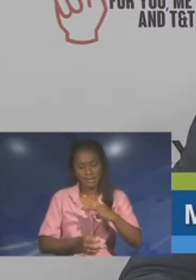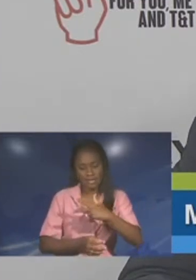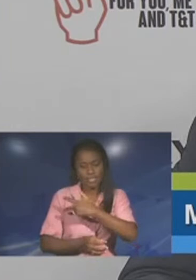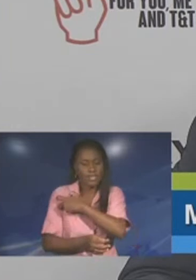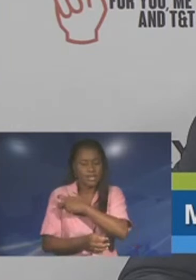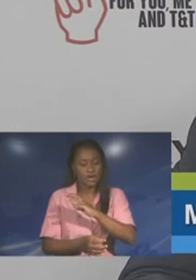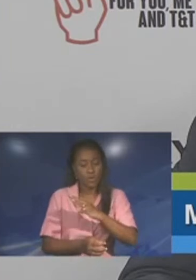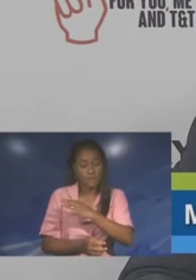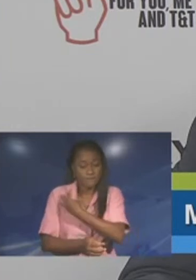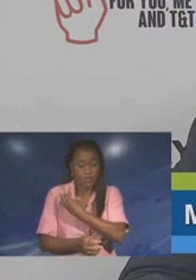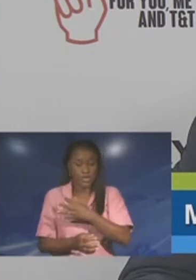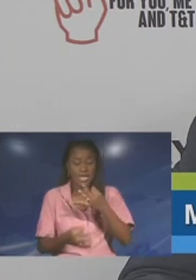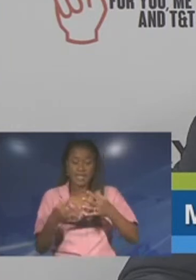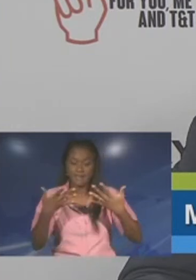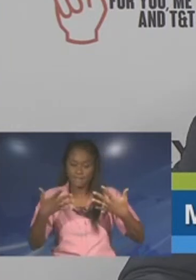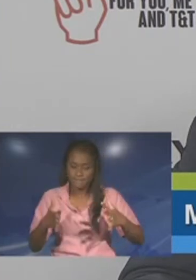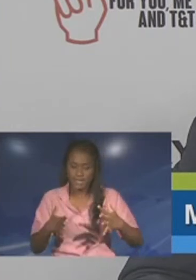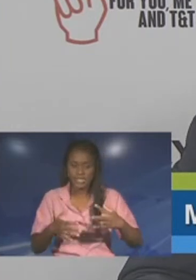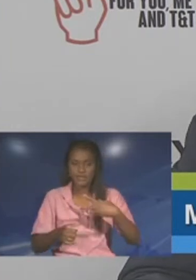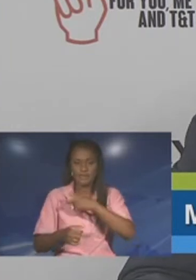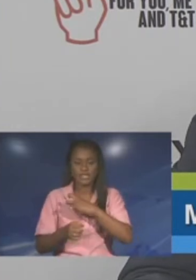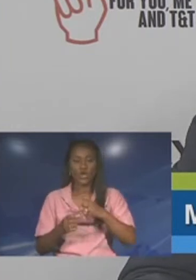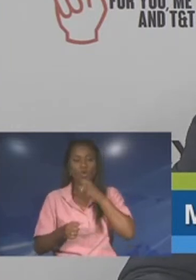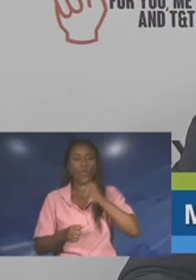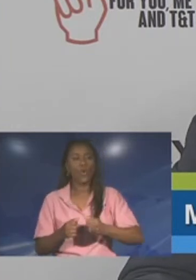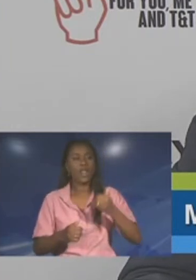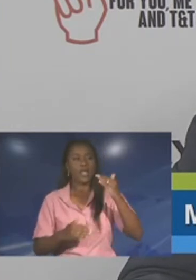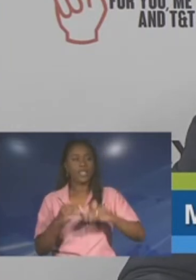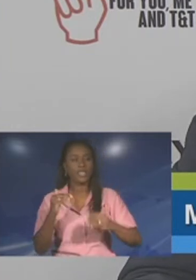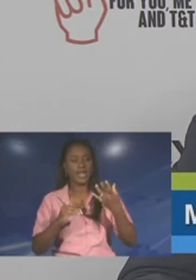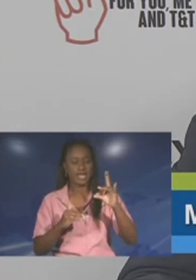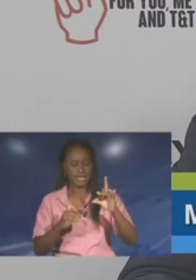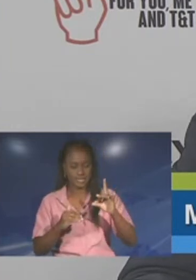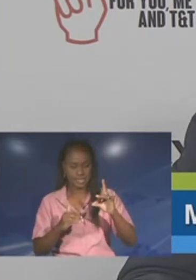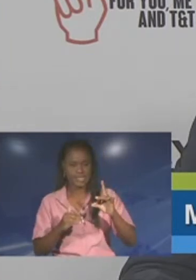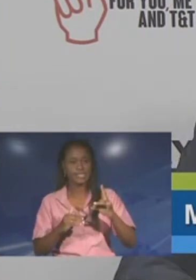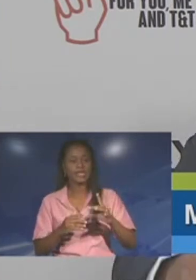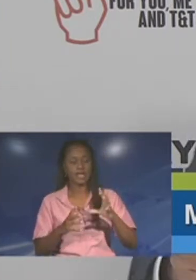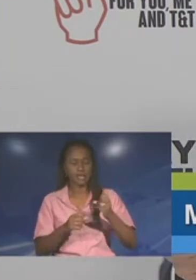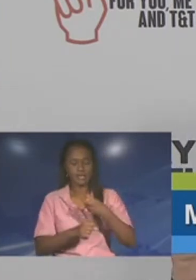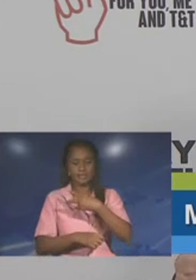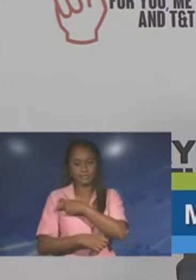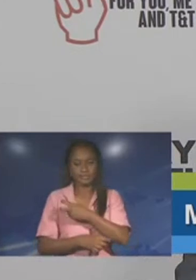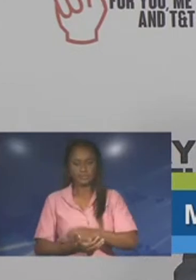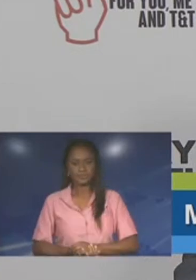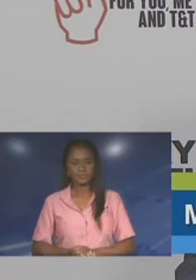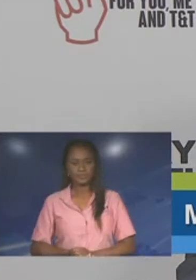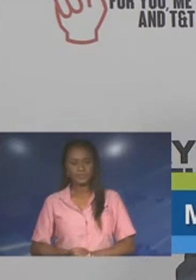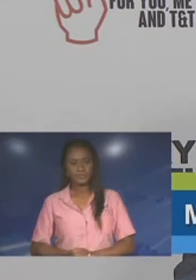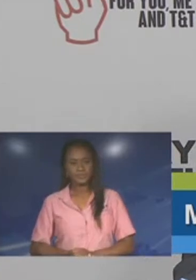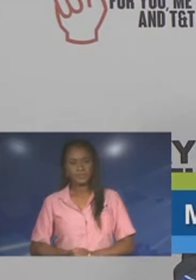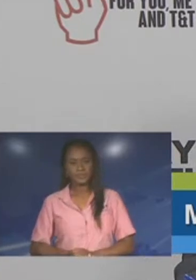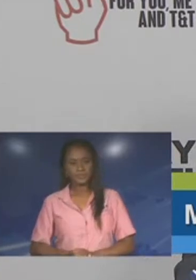anyone who has been vaccinated over 18 to get boosted. Thank you very much, Paula.